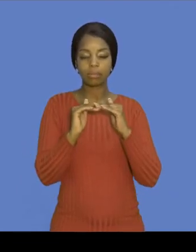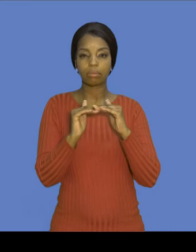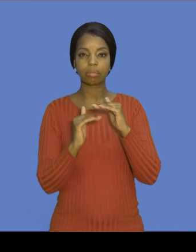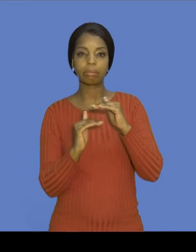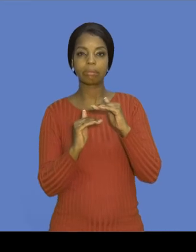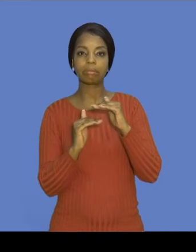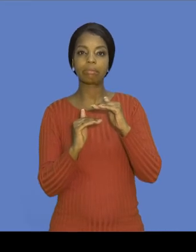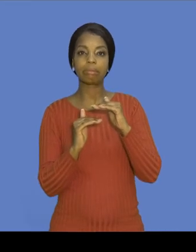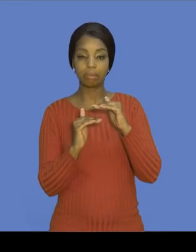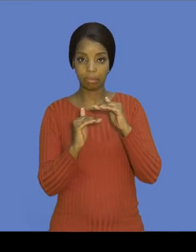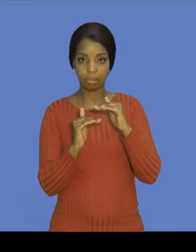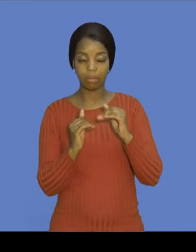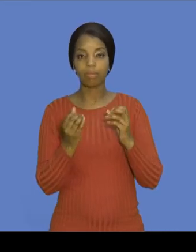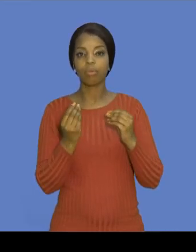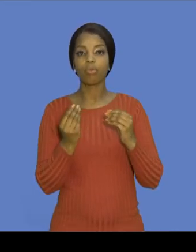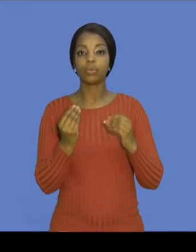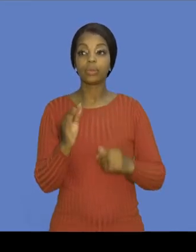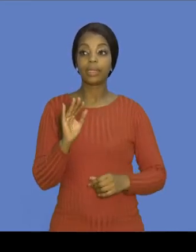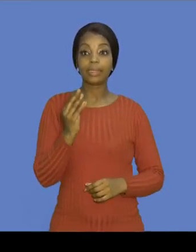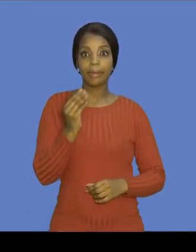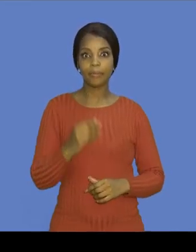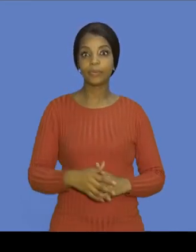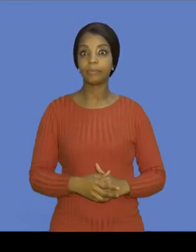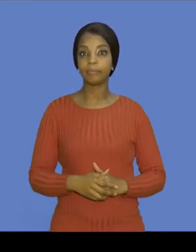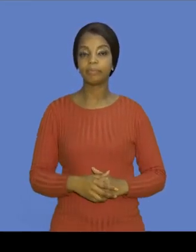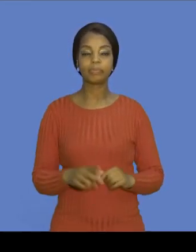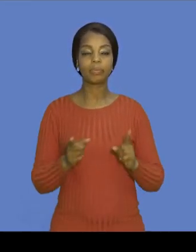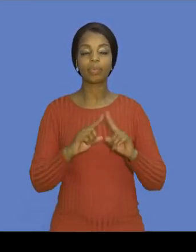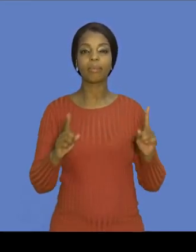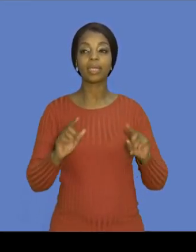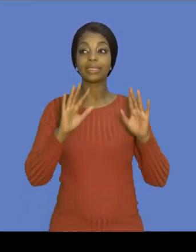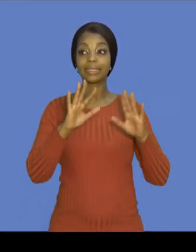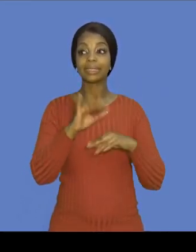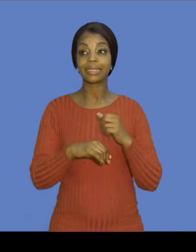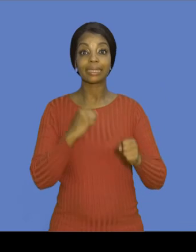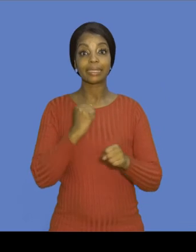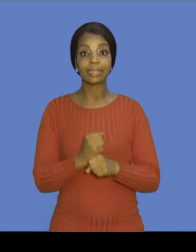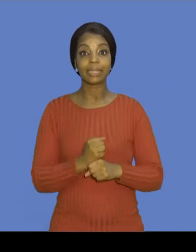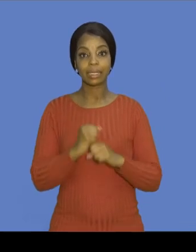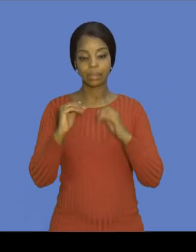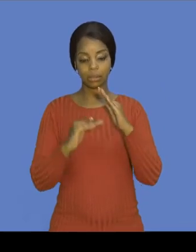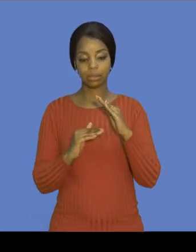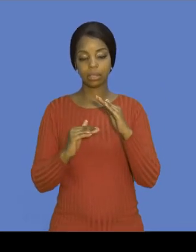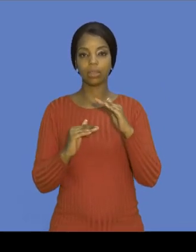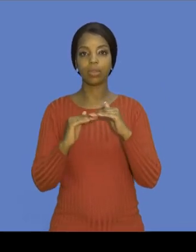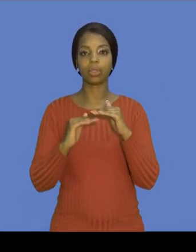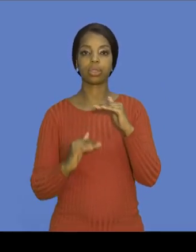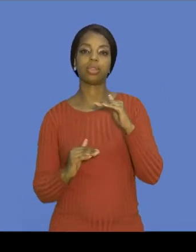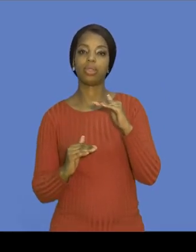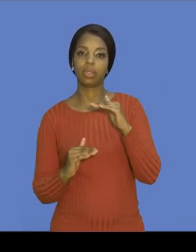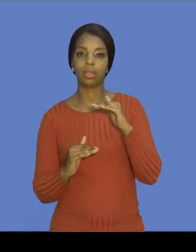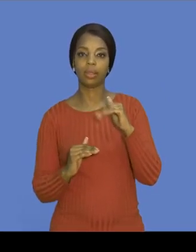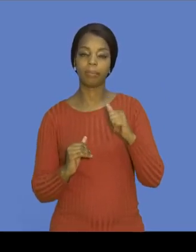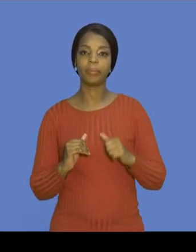that item will actually be costing at the time. But if you look at 10 years, it will be way more than